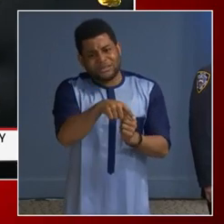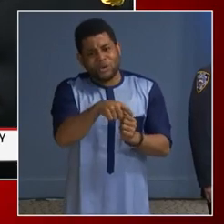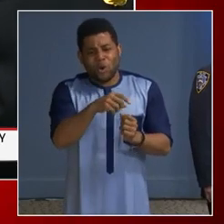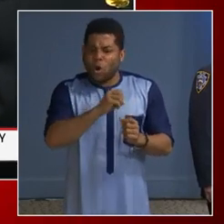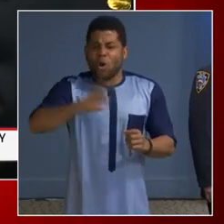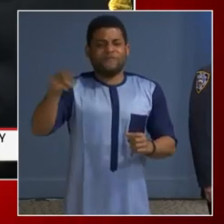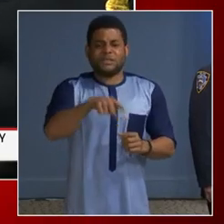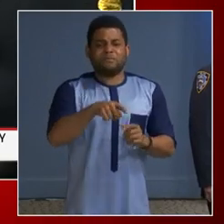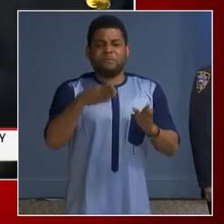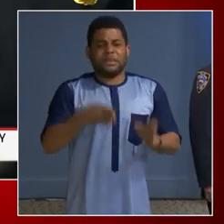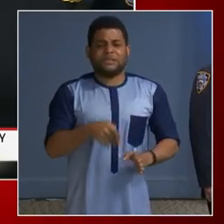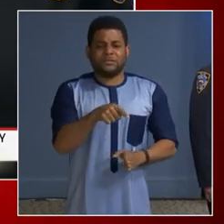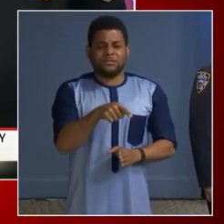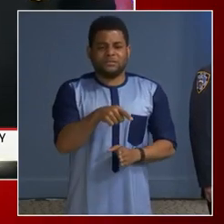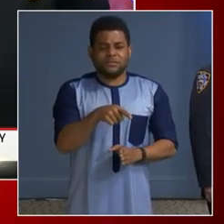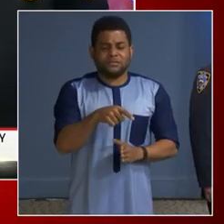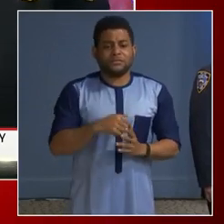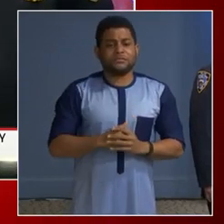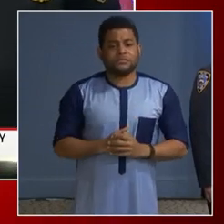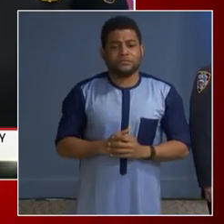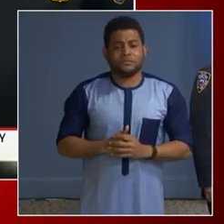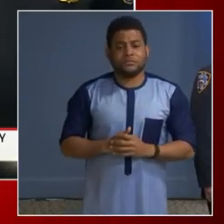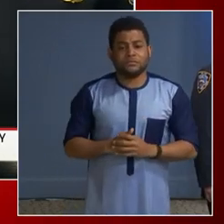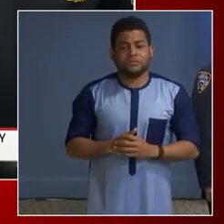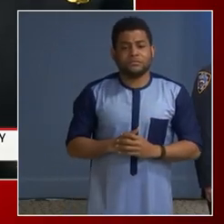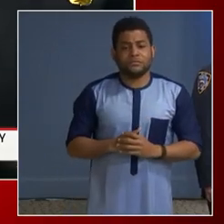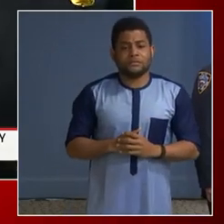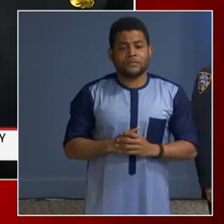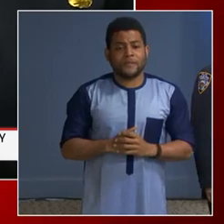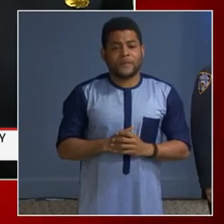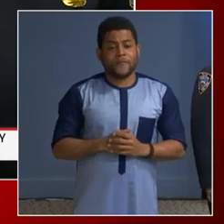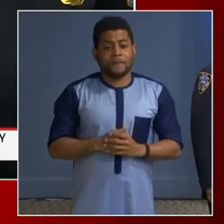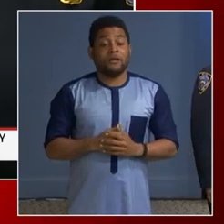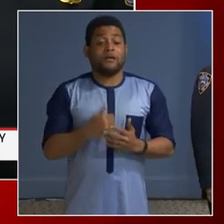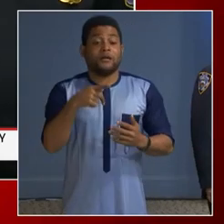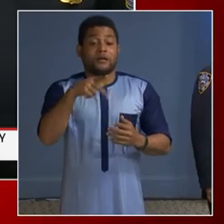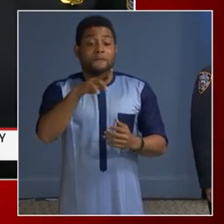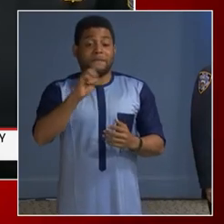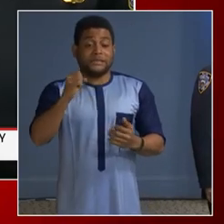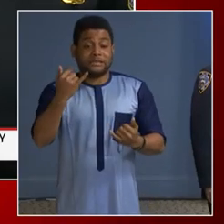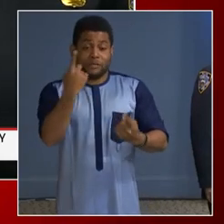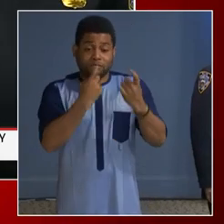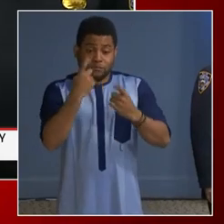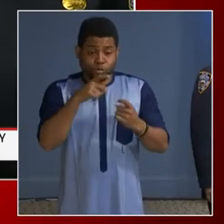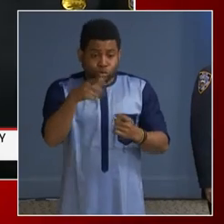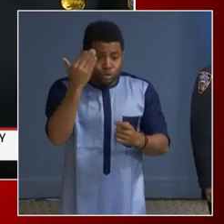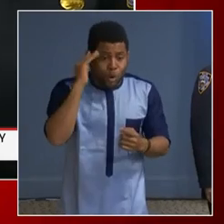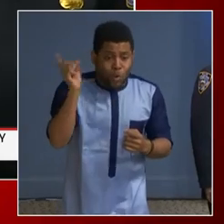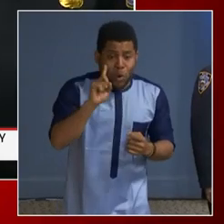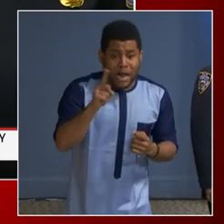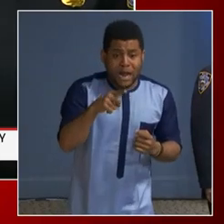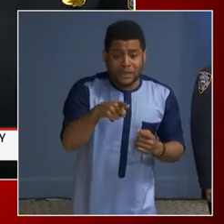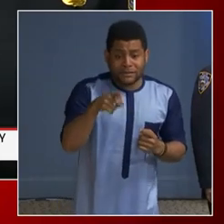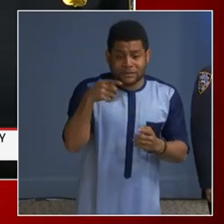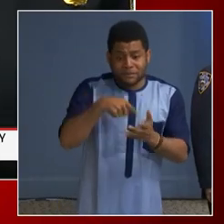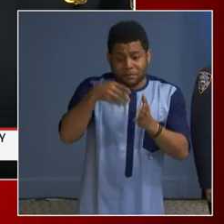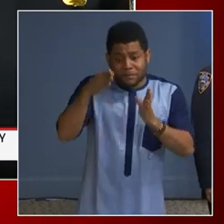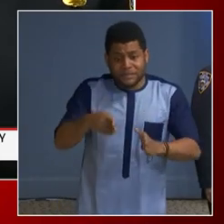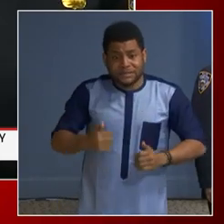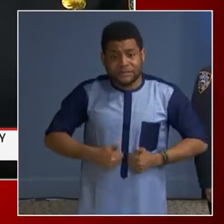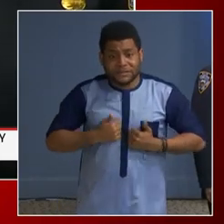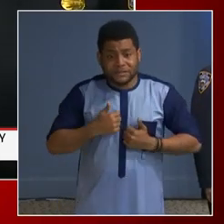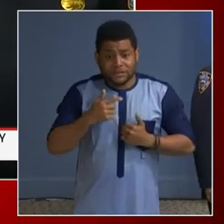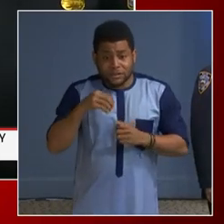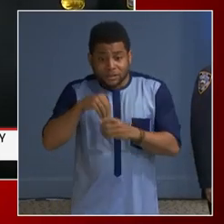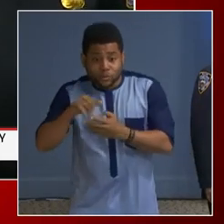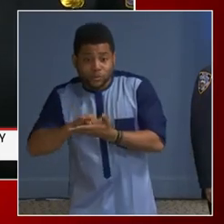Lindsay. Do you have any sense on where he might live, whether it be New York or DC or somewhere else? I was also wondering if there's any vehicle that he's